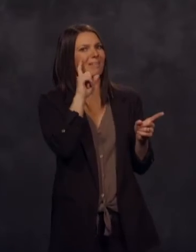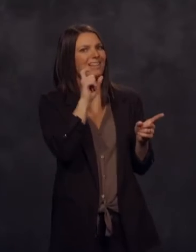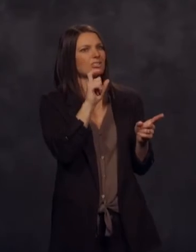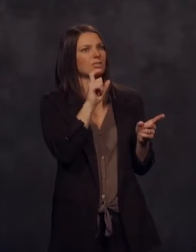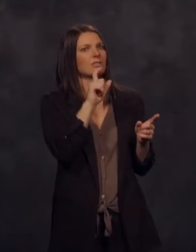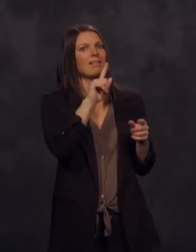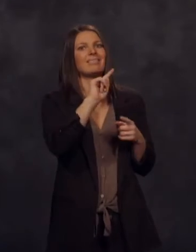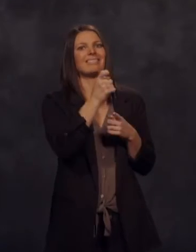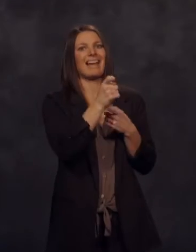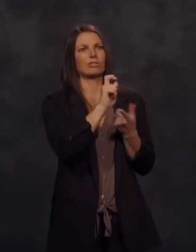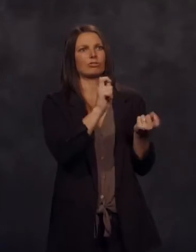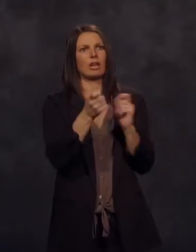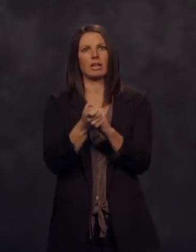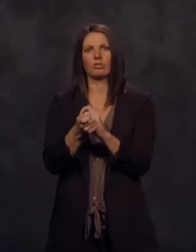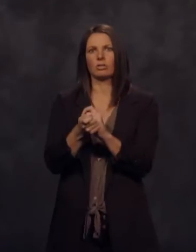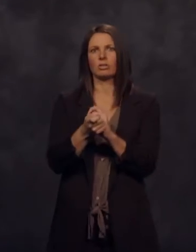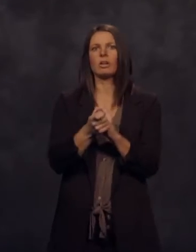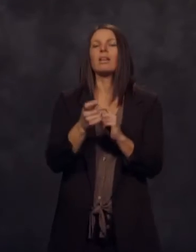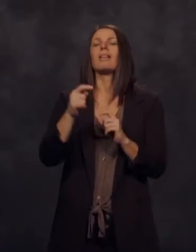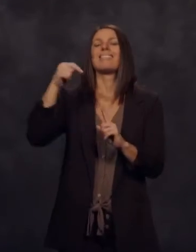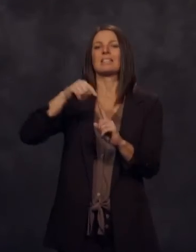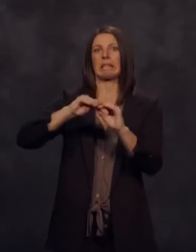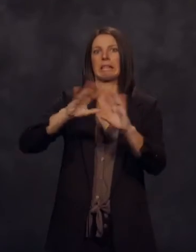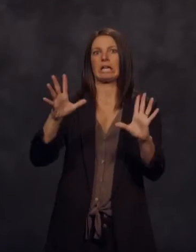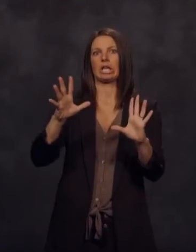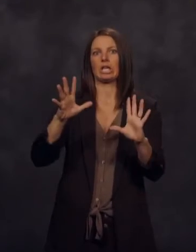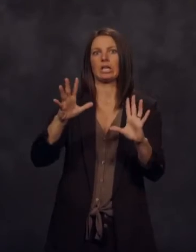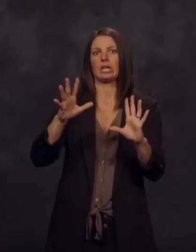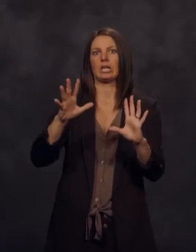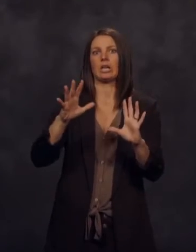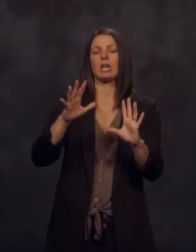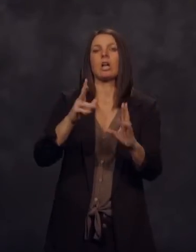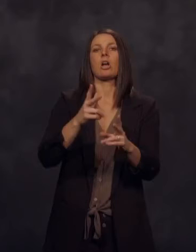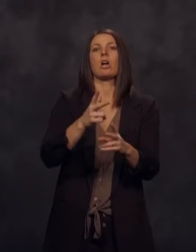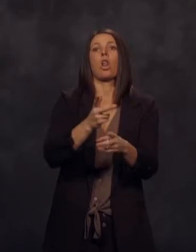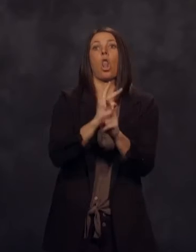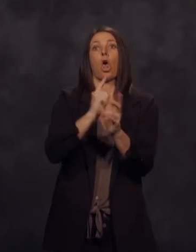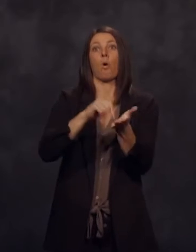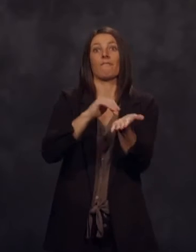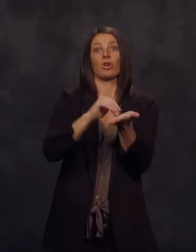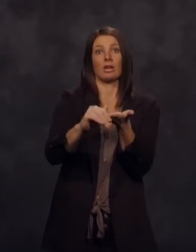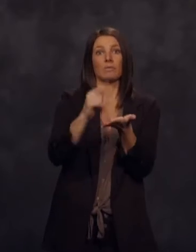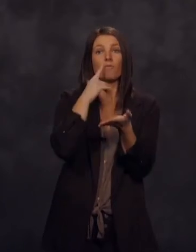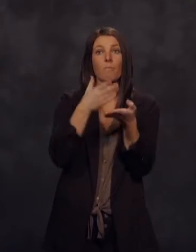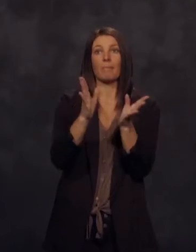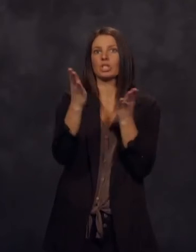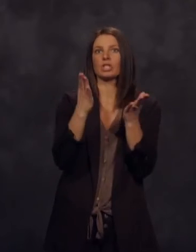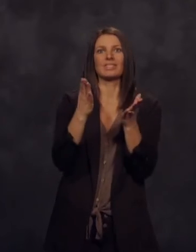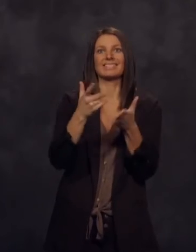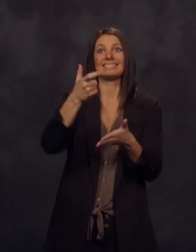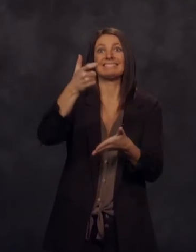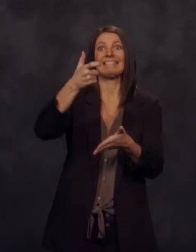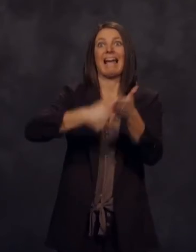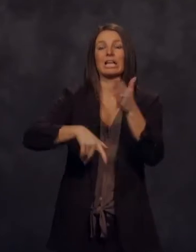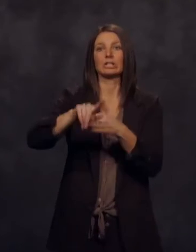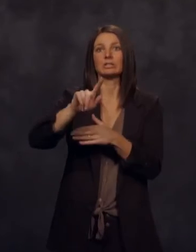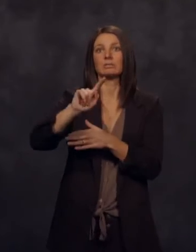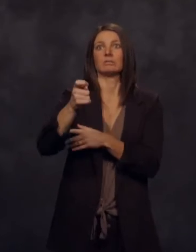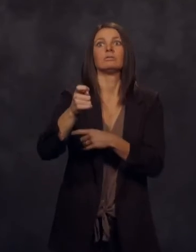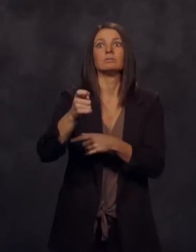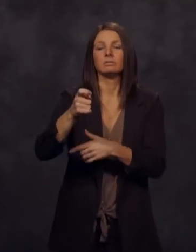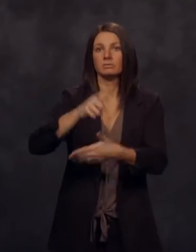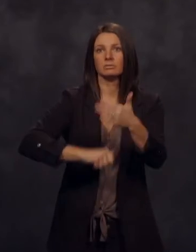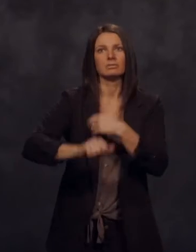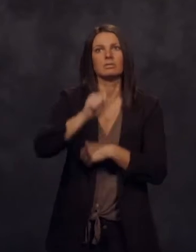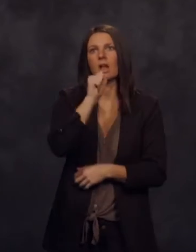in the tax pool. So this just makes it clear, we are not taxing loan forgiveness on public service. Make it clear, so no matter who is over there